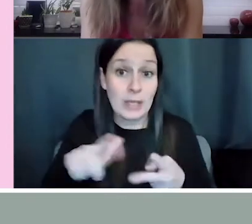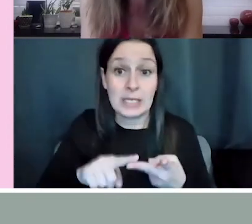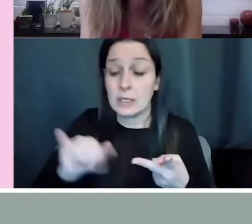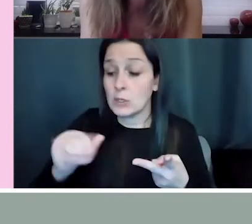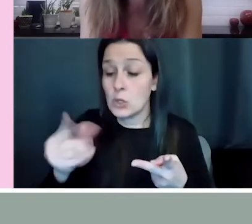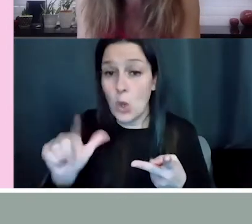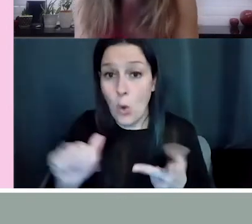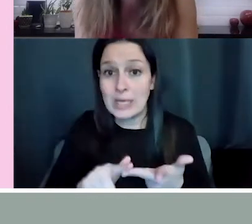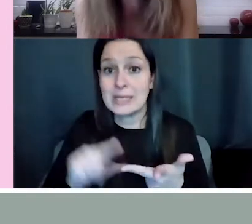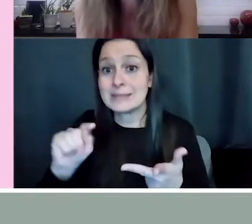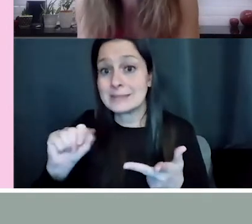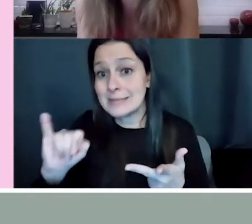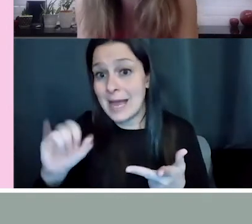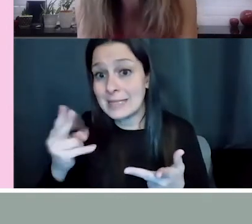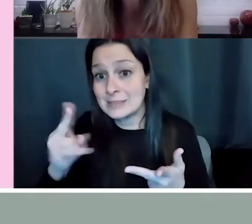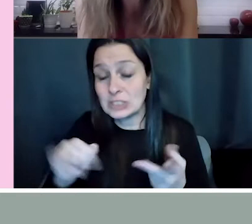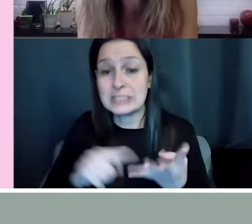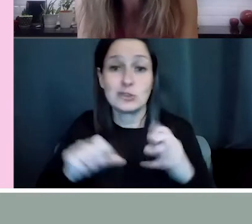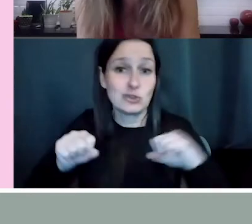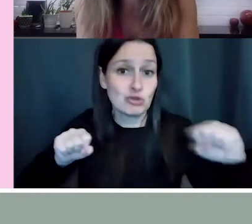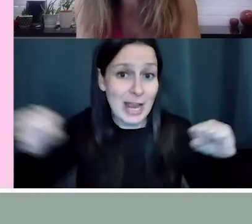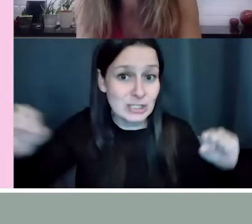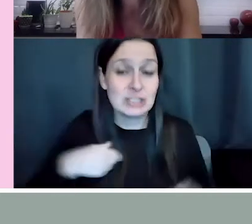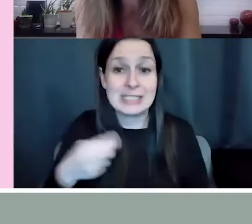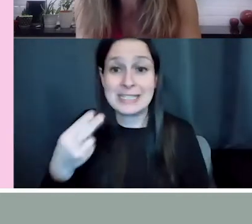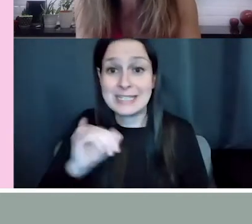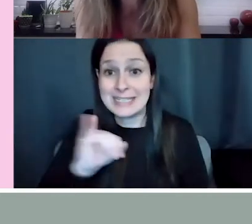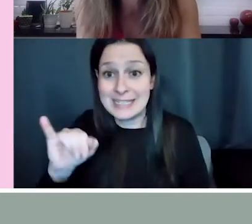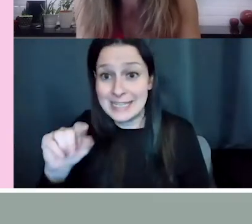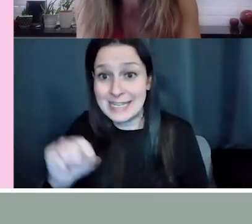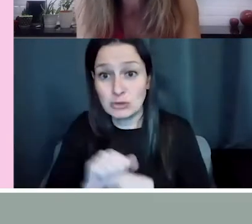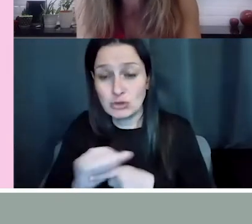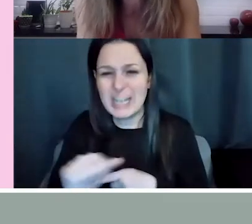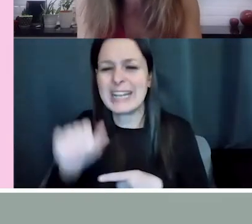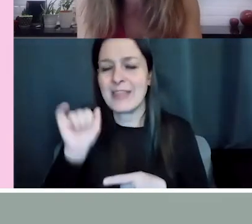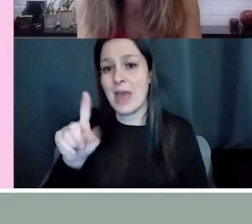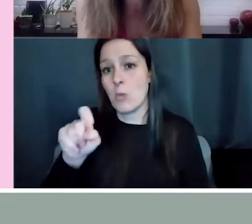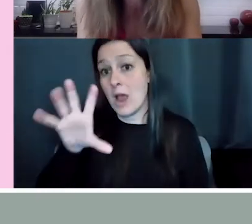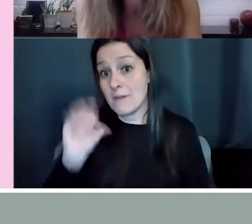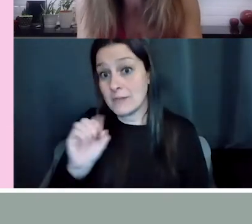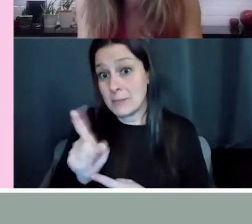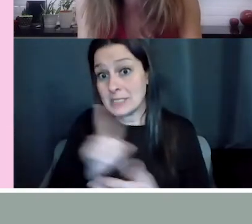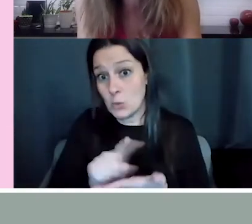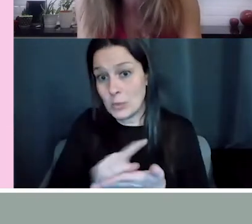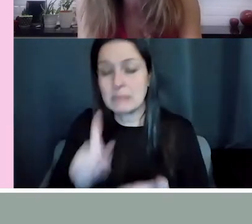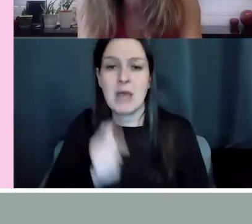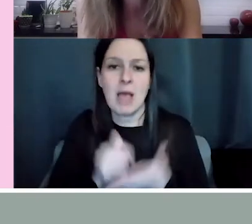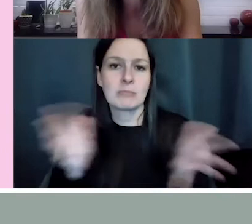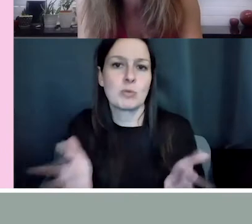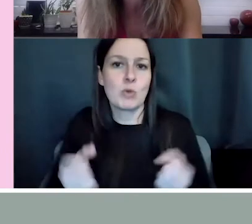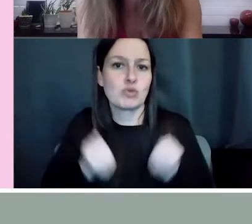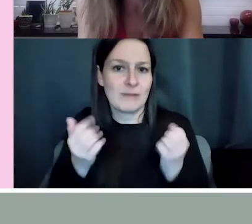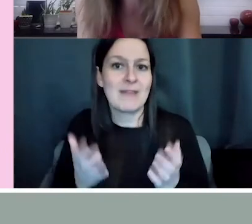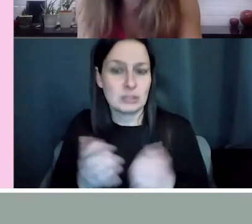chi, stretching, HIIT training, whatever you want to do is the dose to help promote survivorship and support your